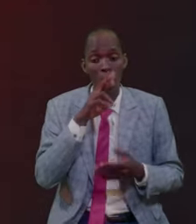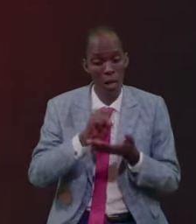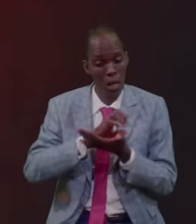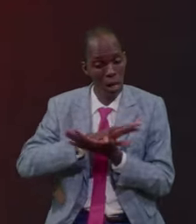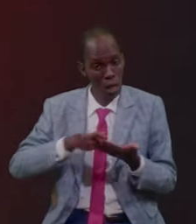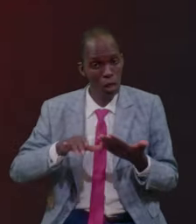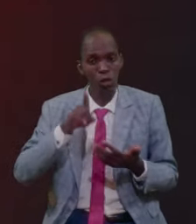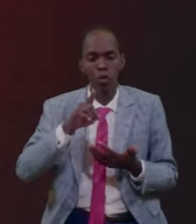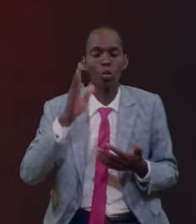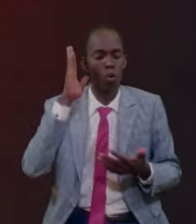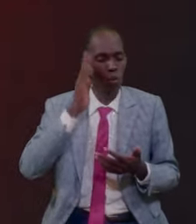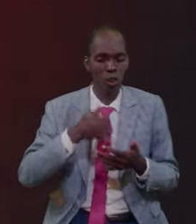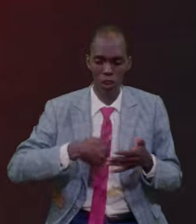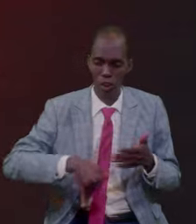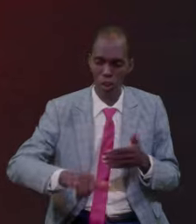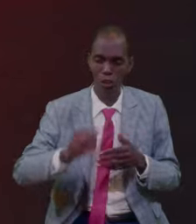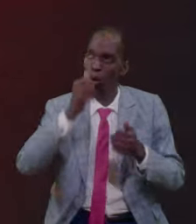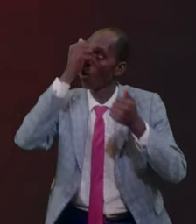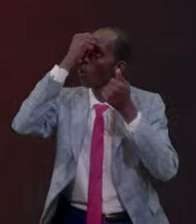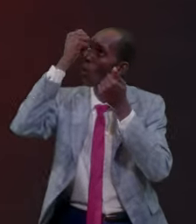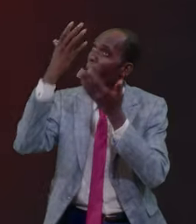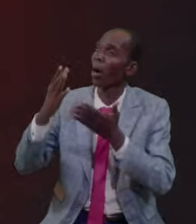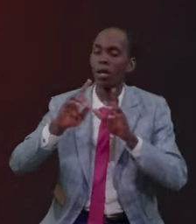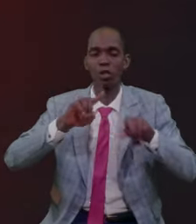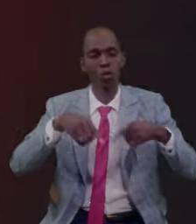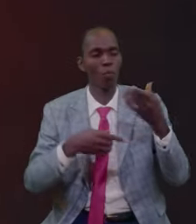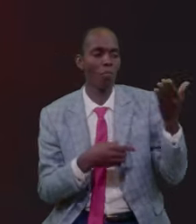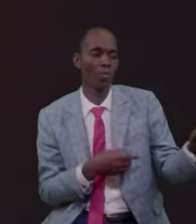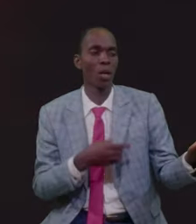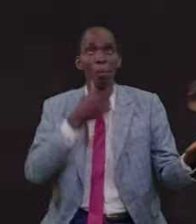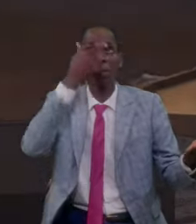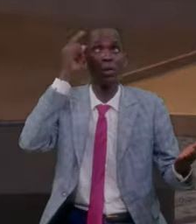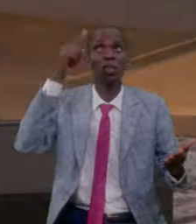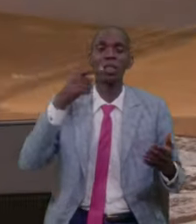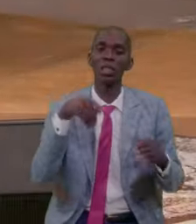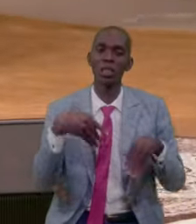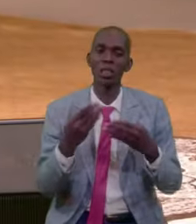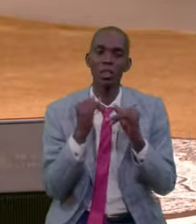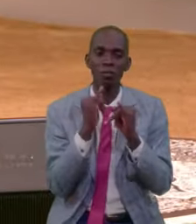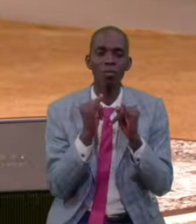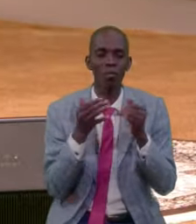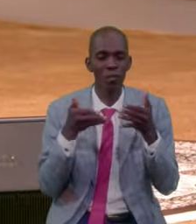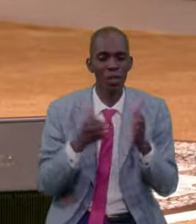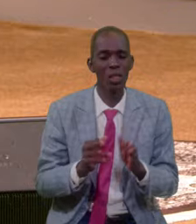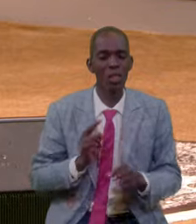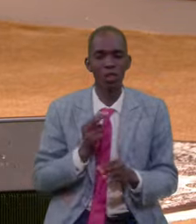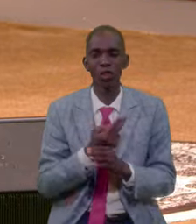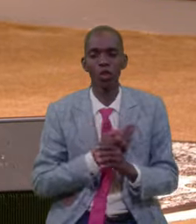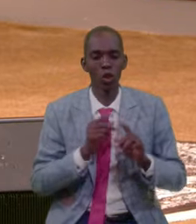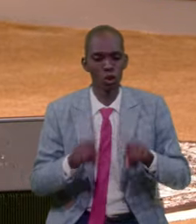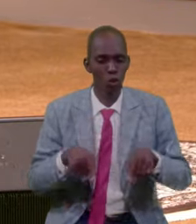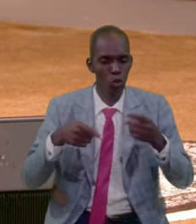go through it, because it says, let us go forth therefore unto